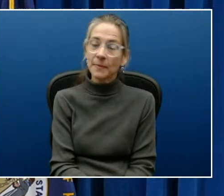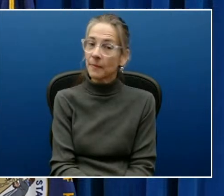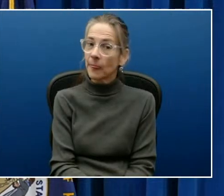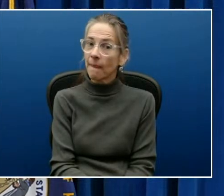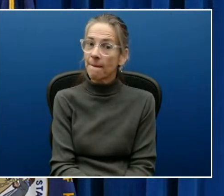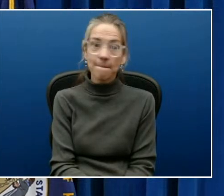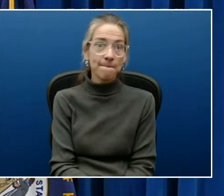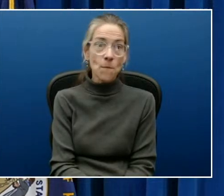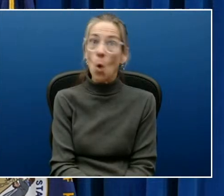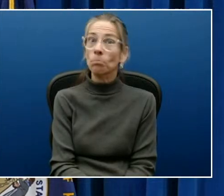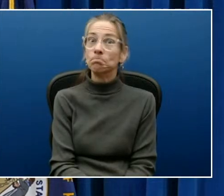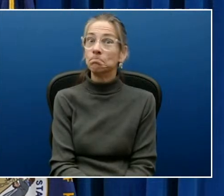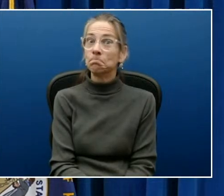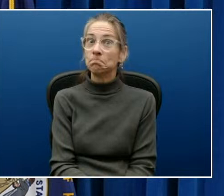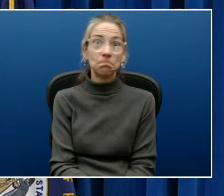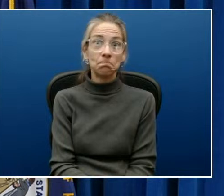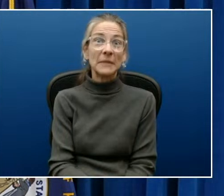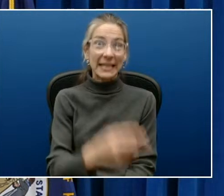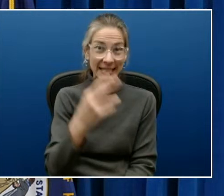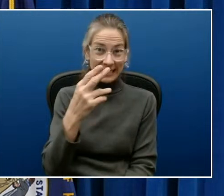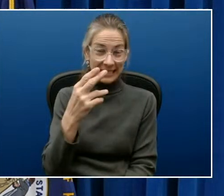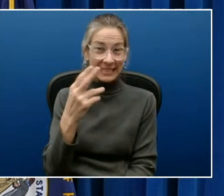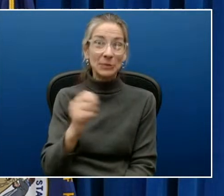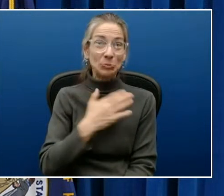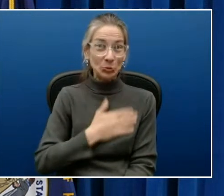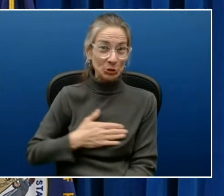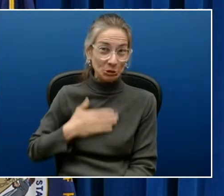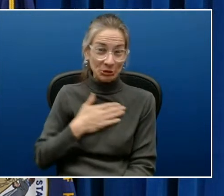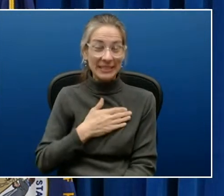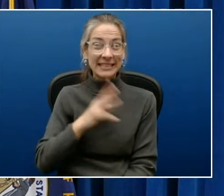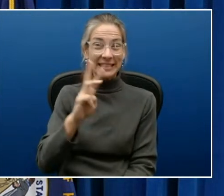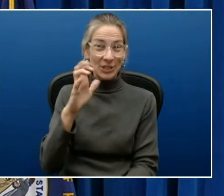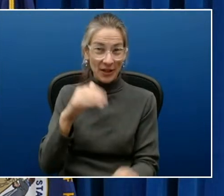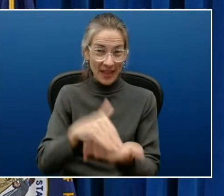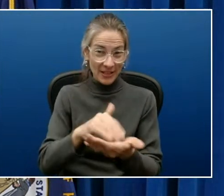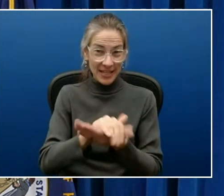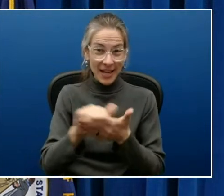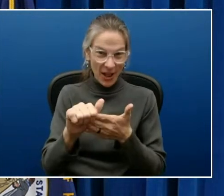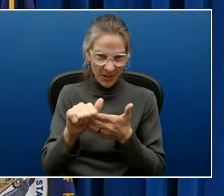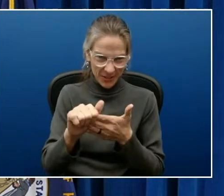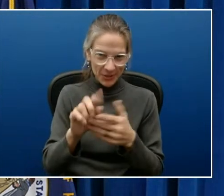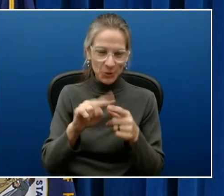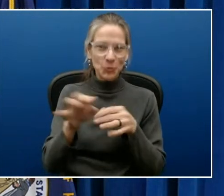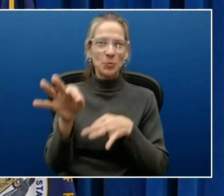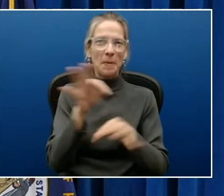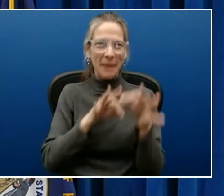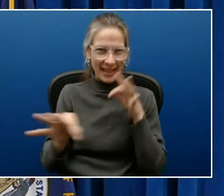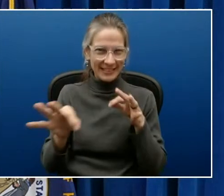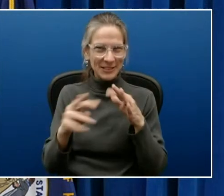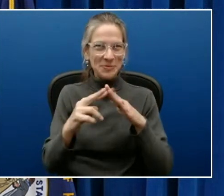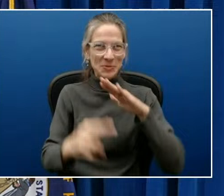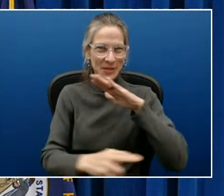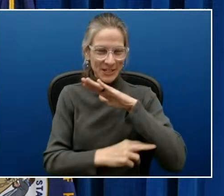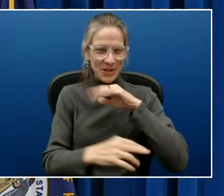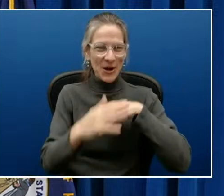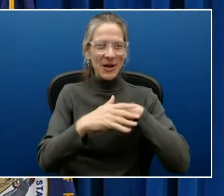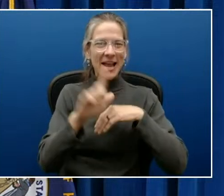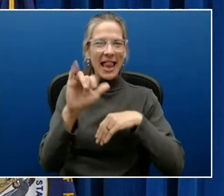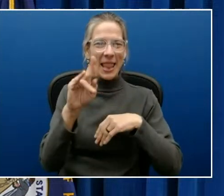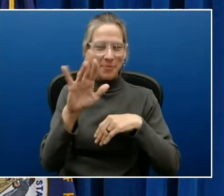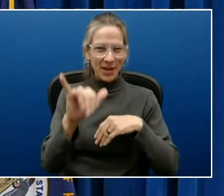Okay, he is appreciative of the $600,000 to replace a bridge on Liberty Church